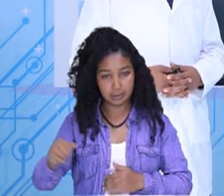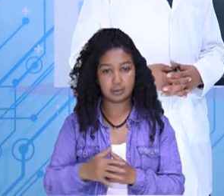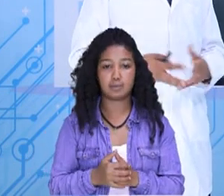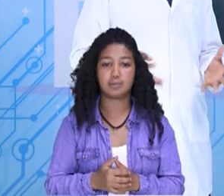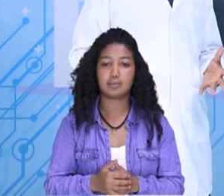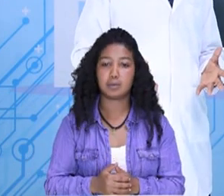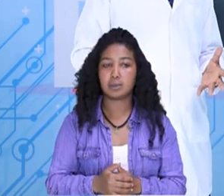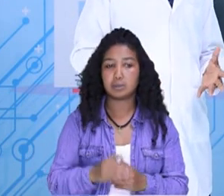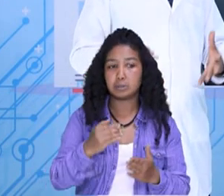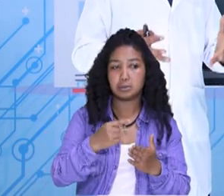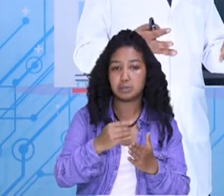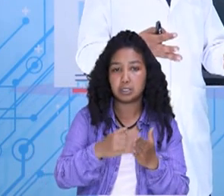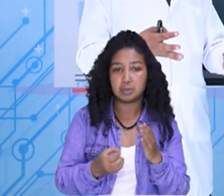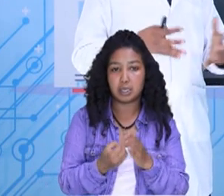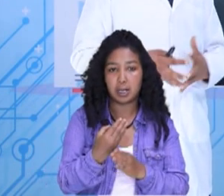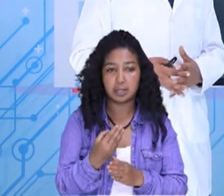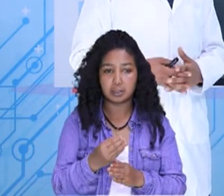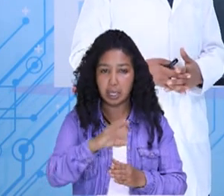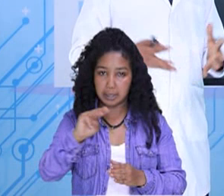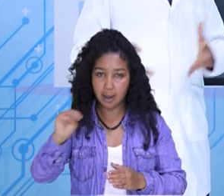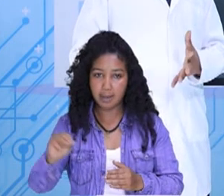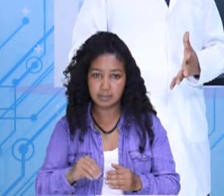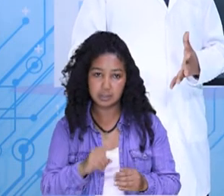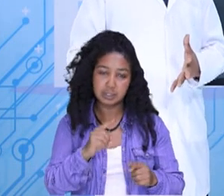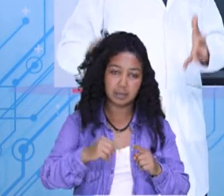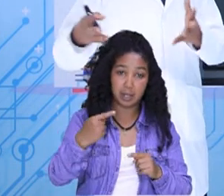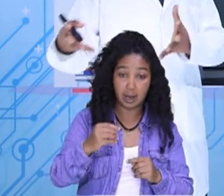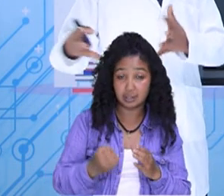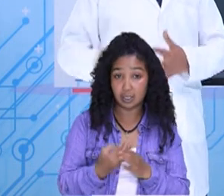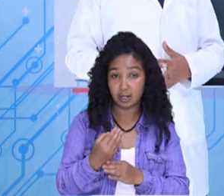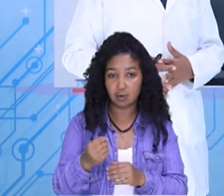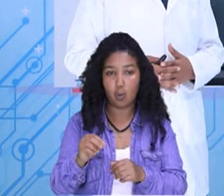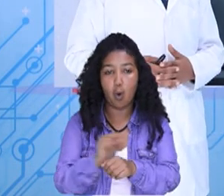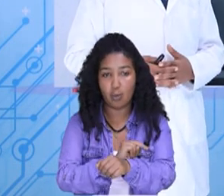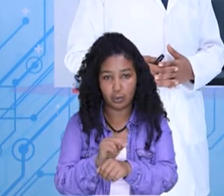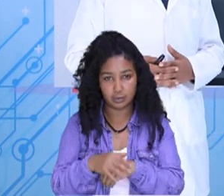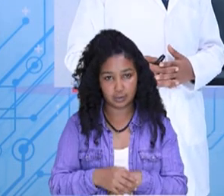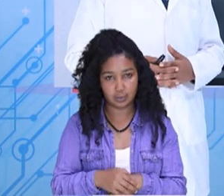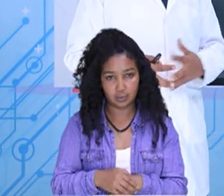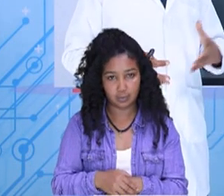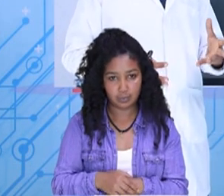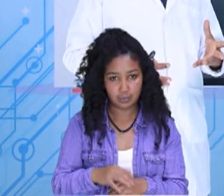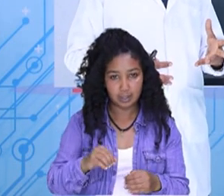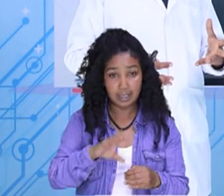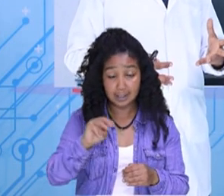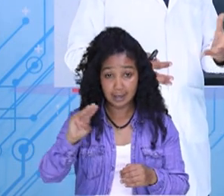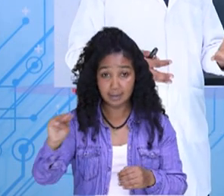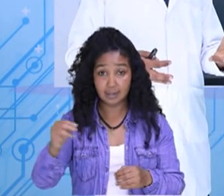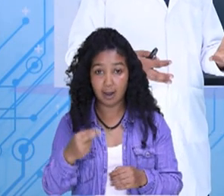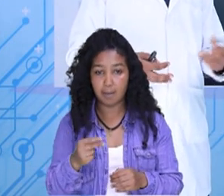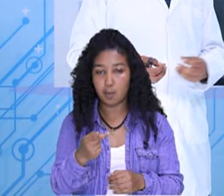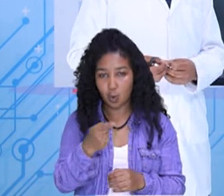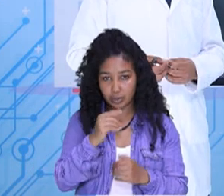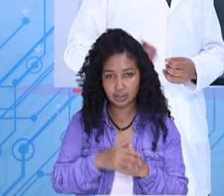glands. Some glands secrete enzymes, some glands secrete hormones. Enzymes